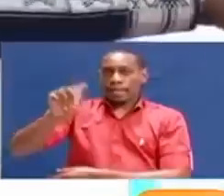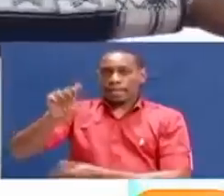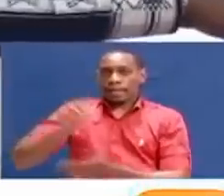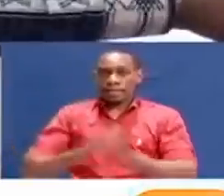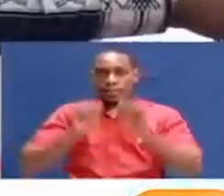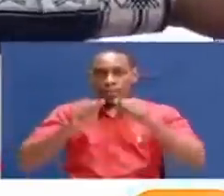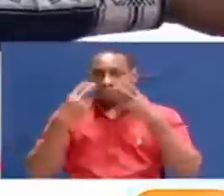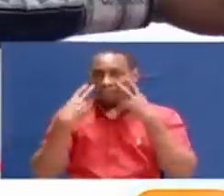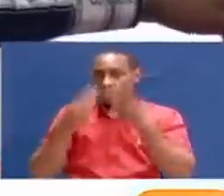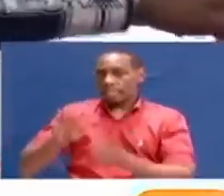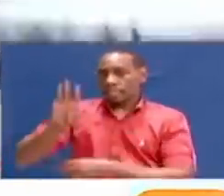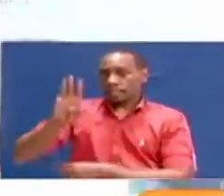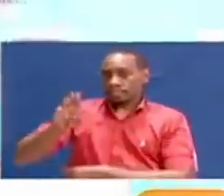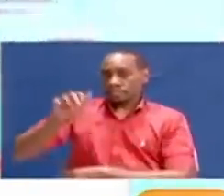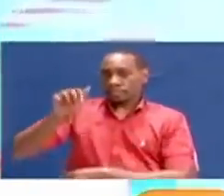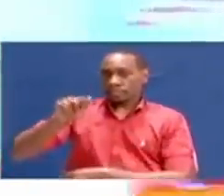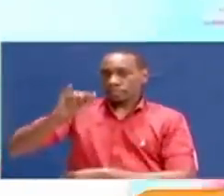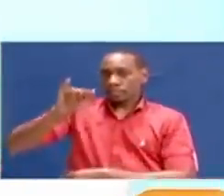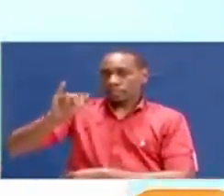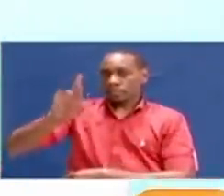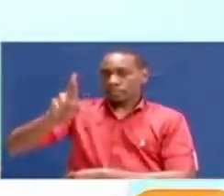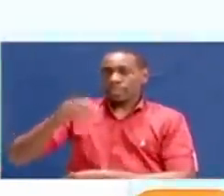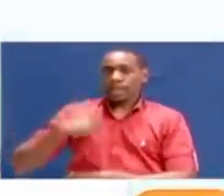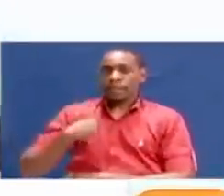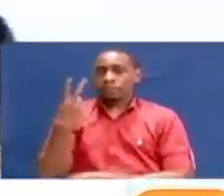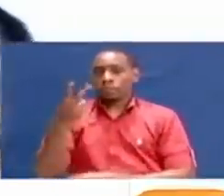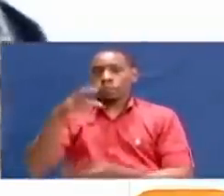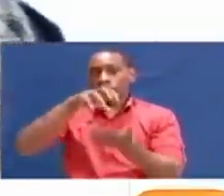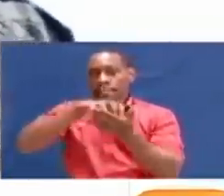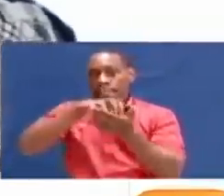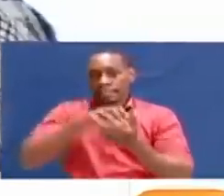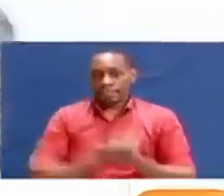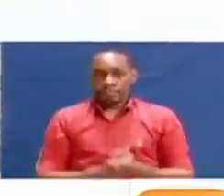Wajir is following now with 2,